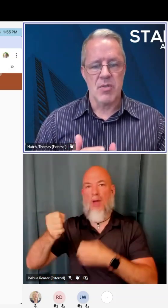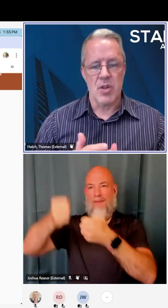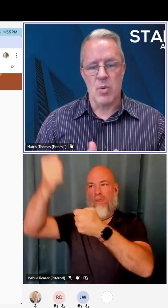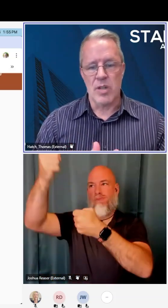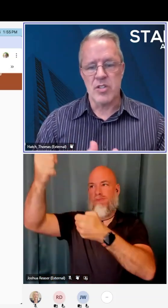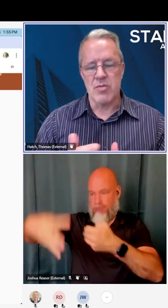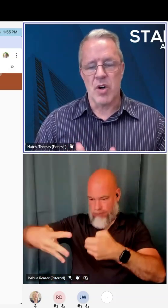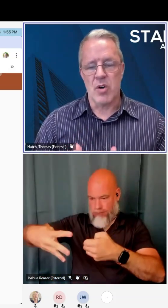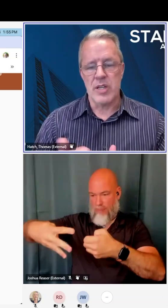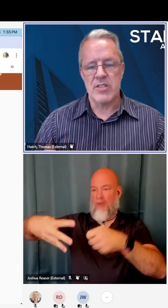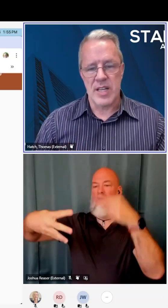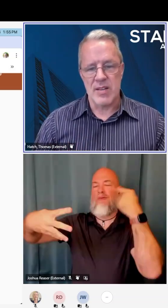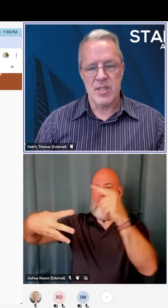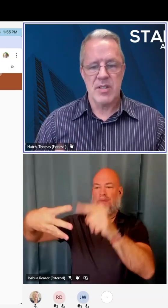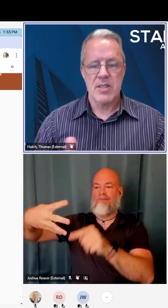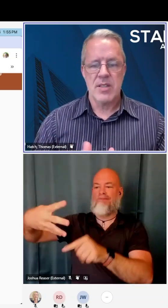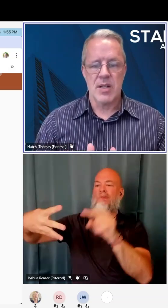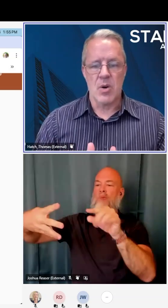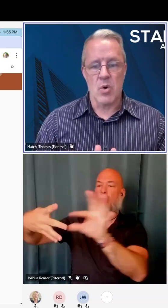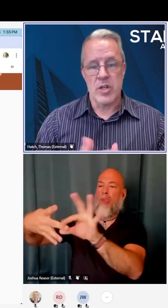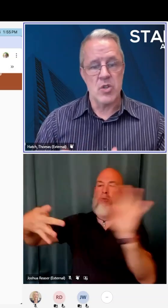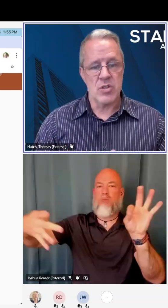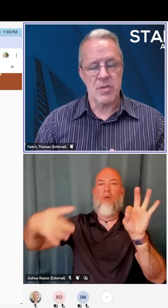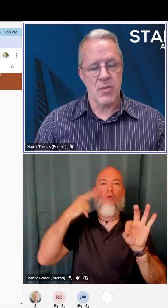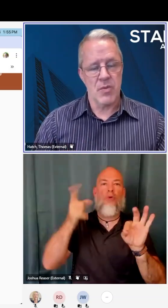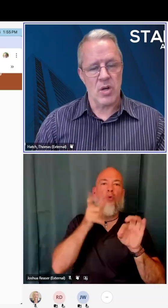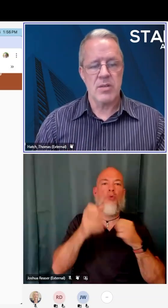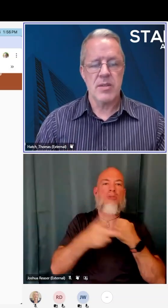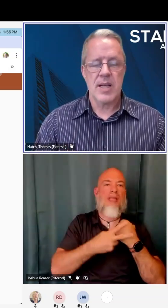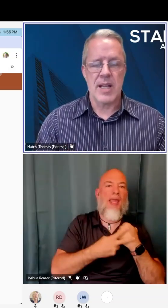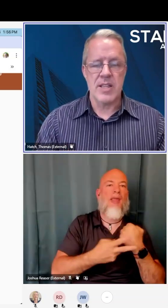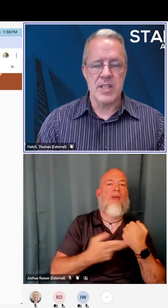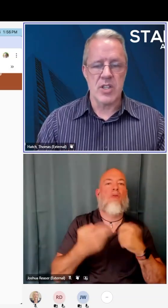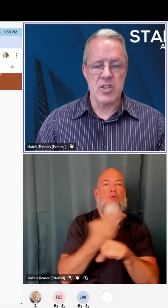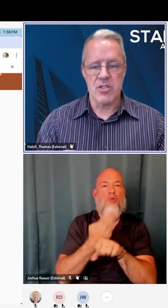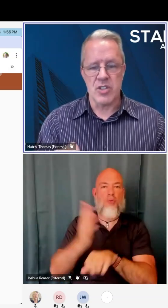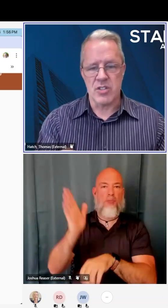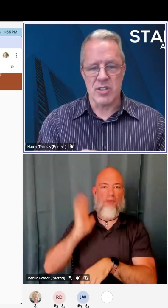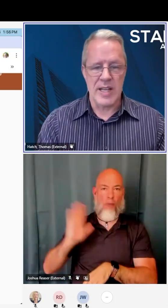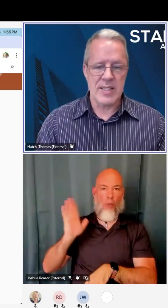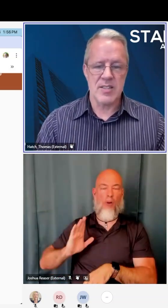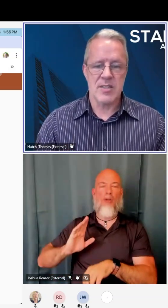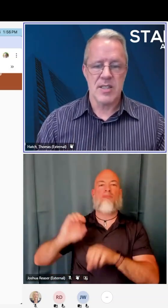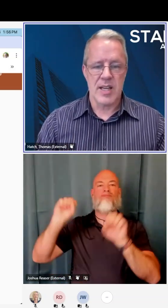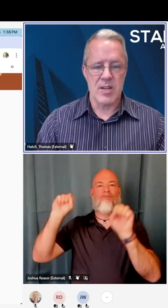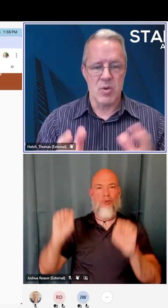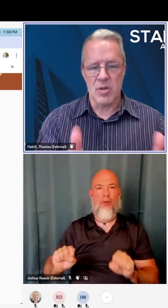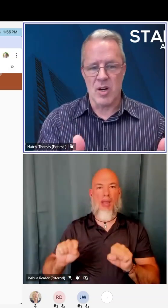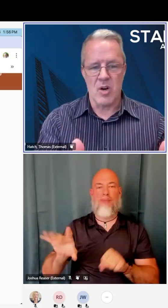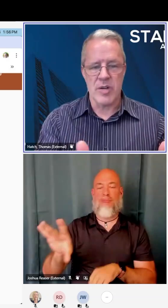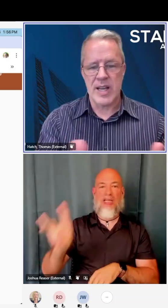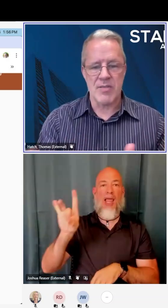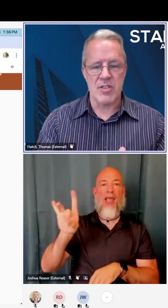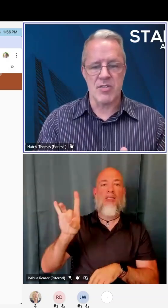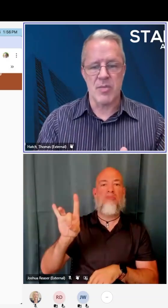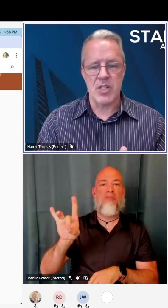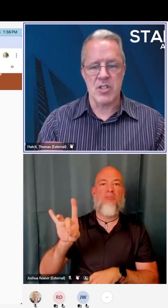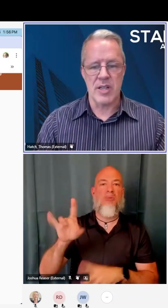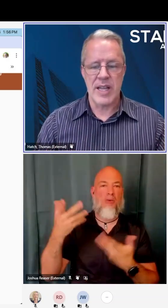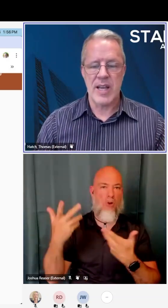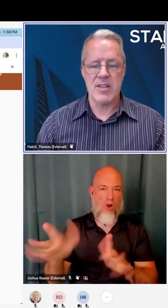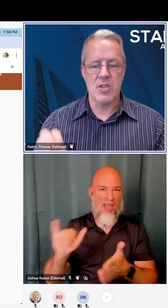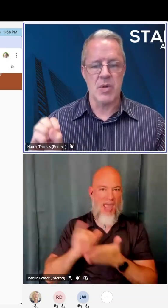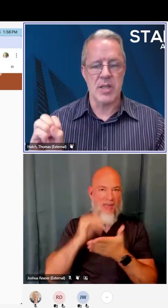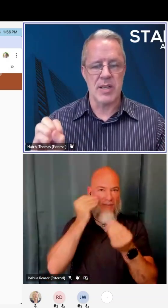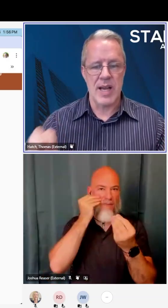menu for the ones you've already saved or used before. And then you can just select, and it will already have this